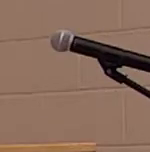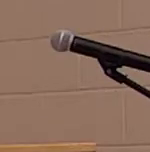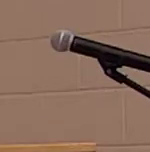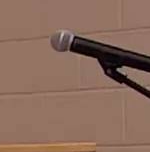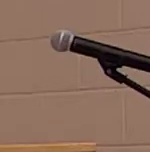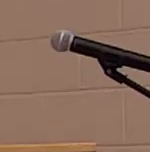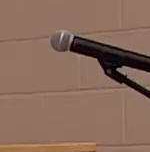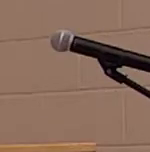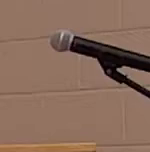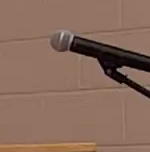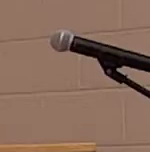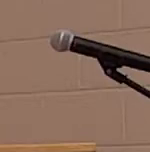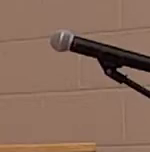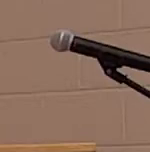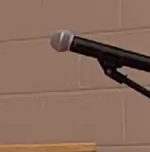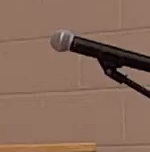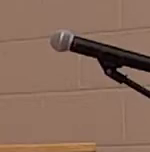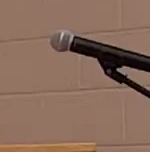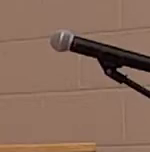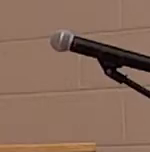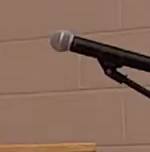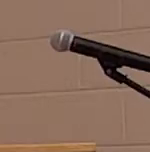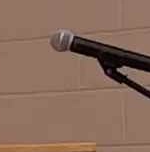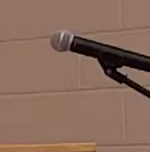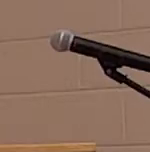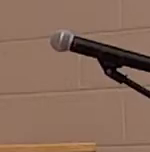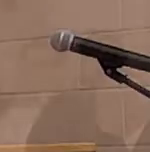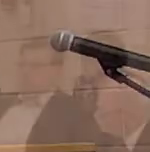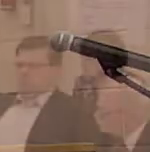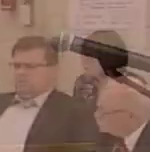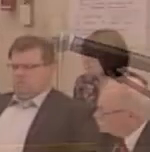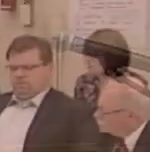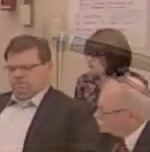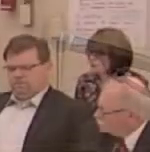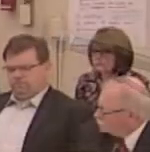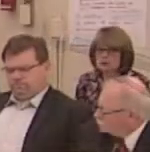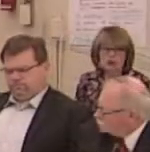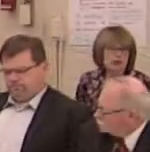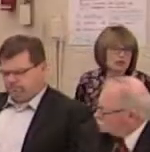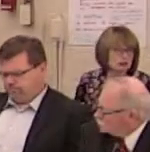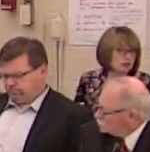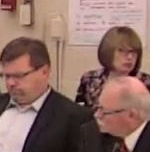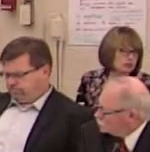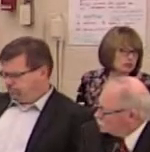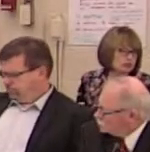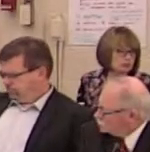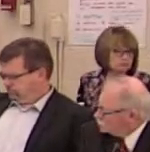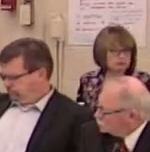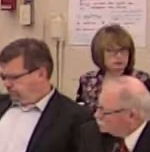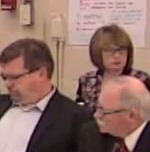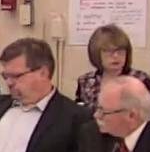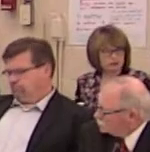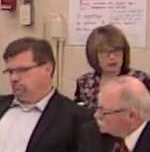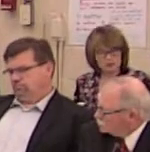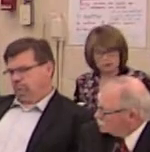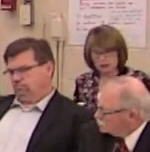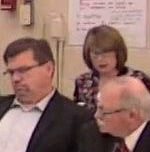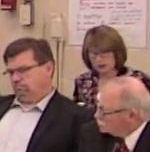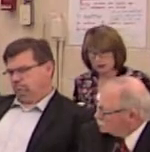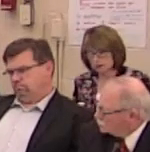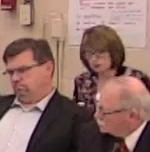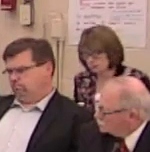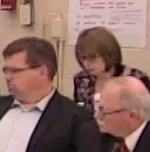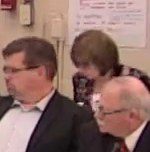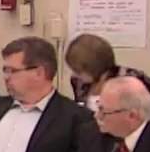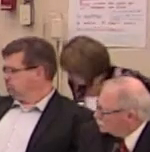we'll have to revisit. Are we okay with that? just do a simple revote?